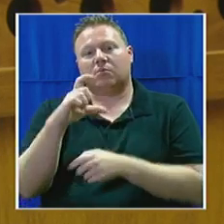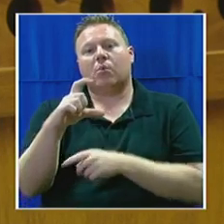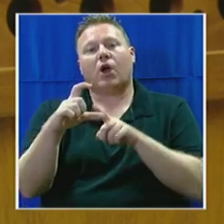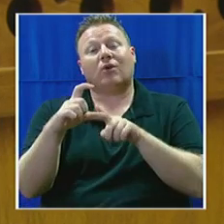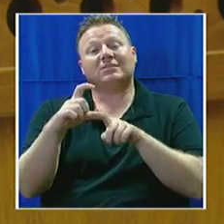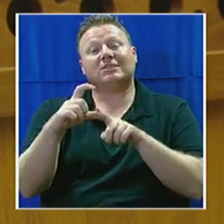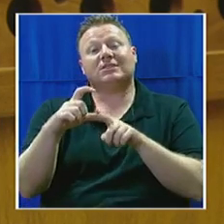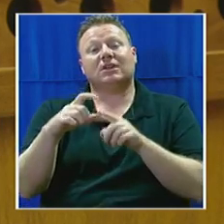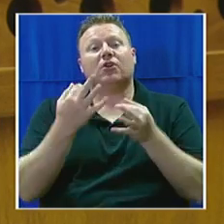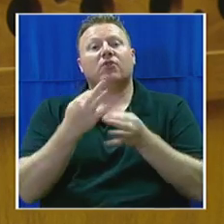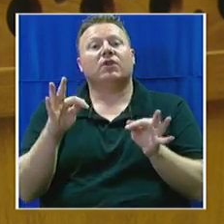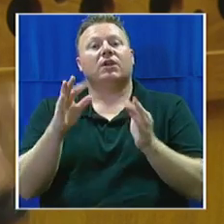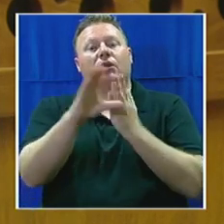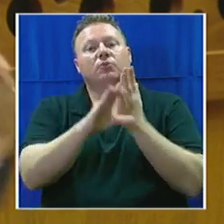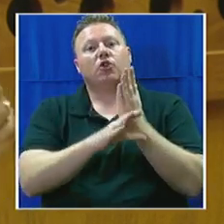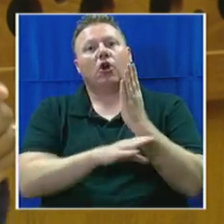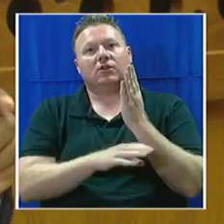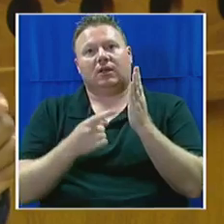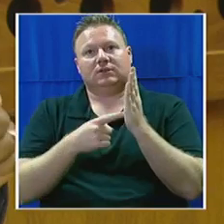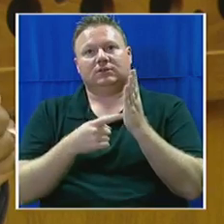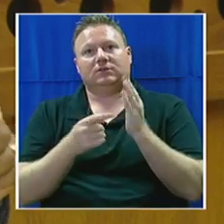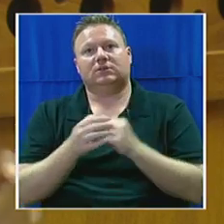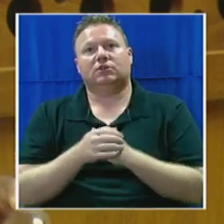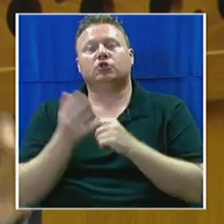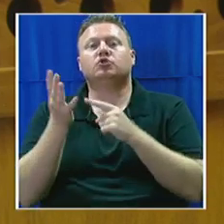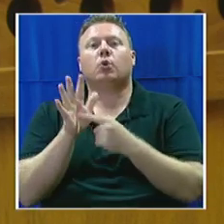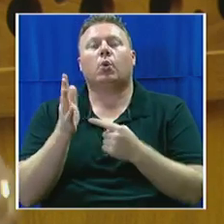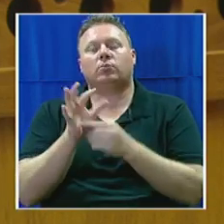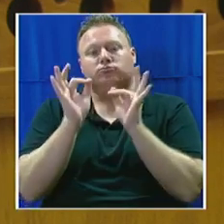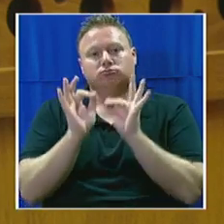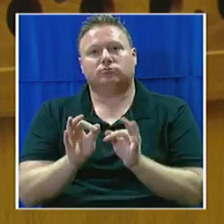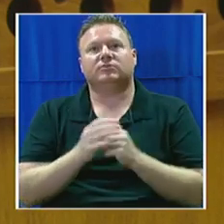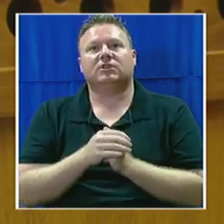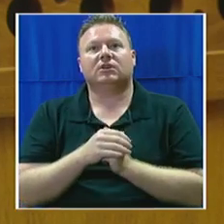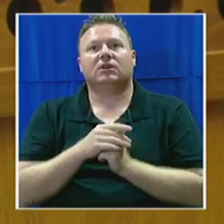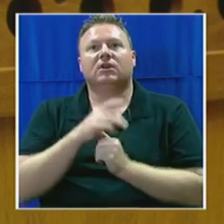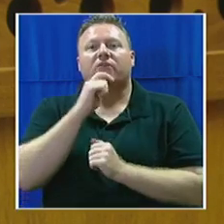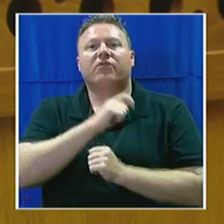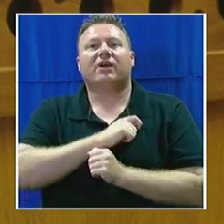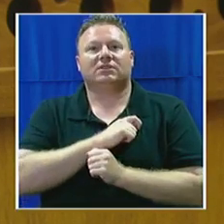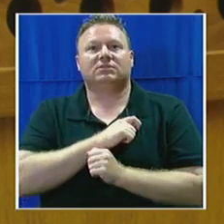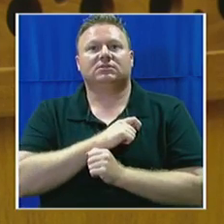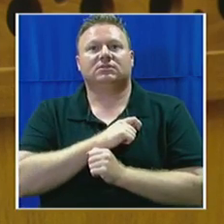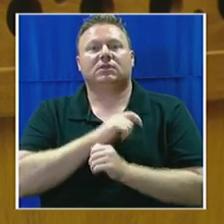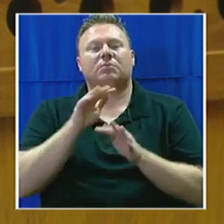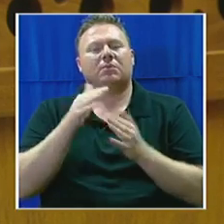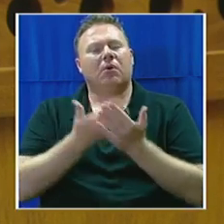Charter, which is indicative of the fact that people shall